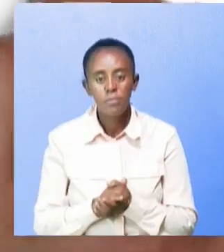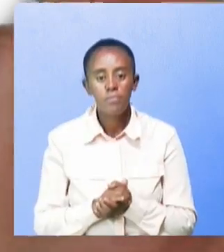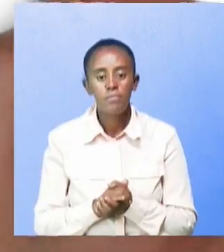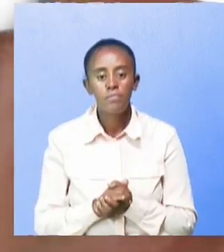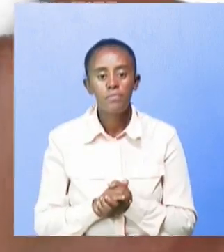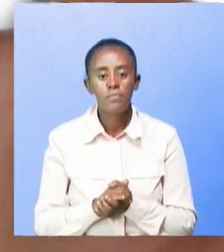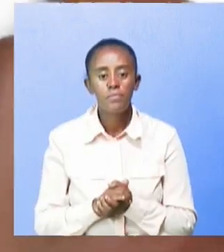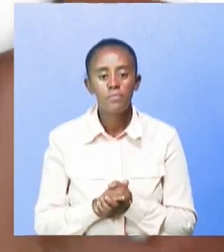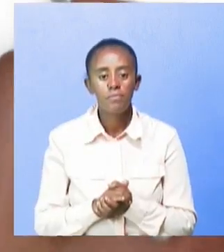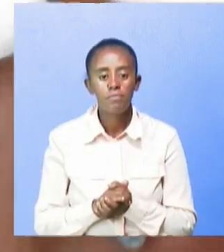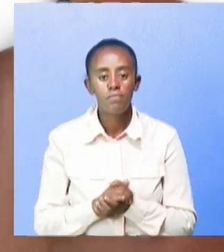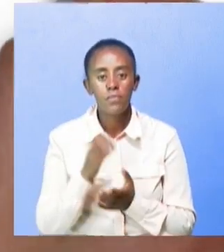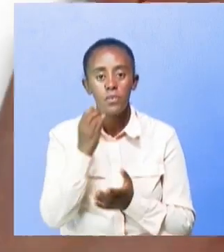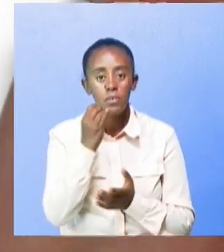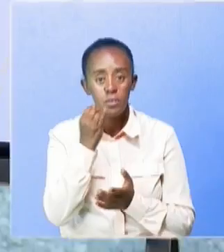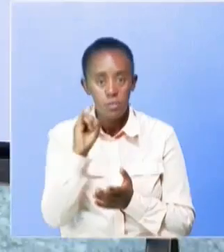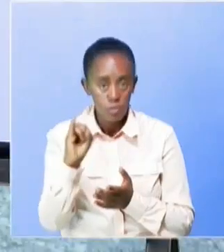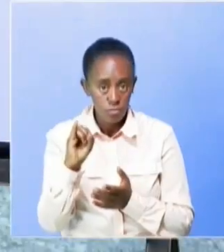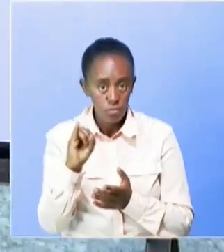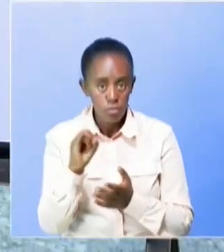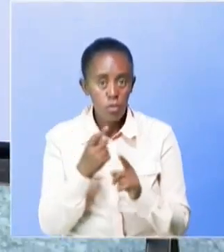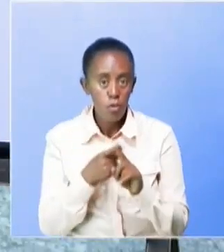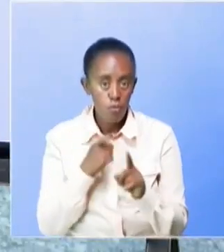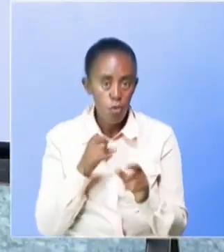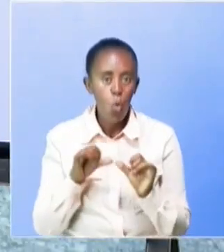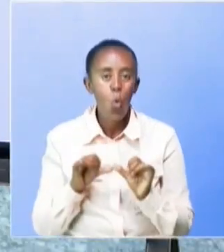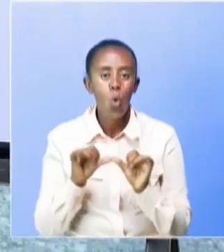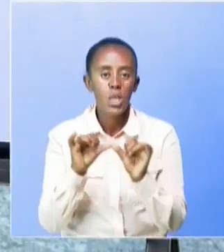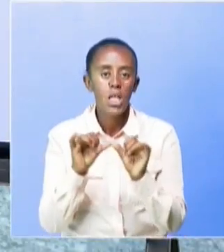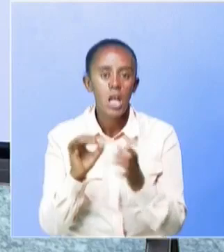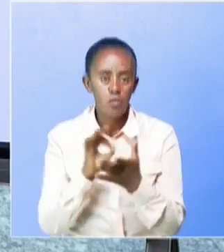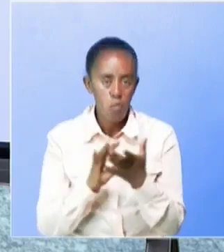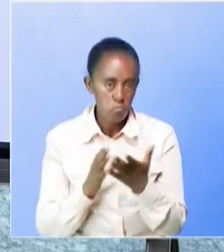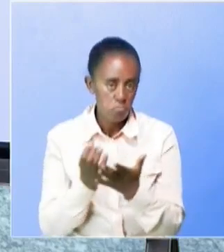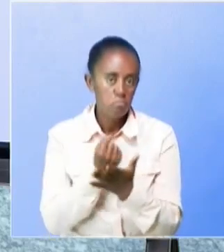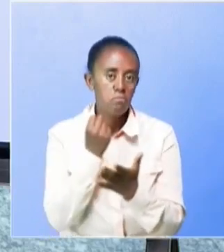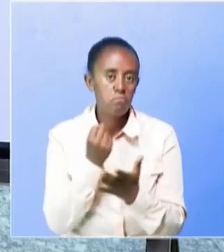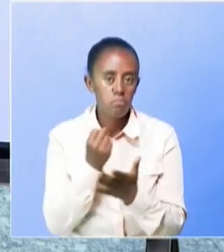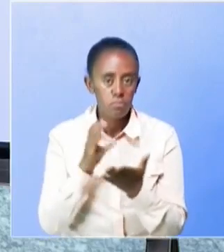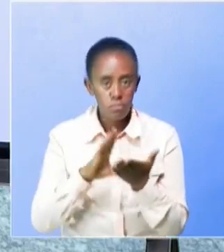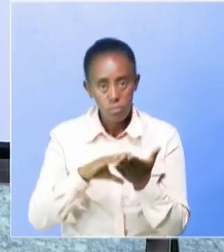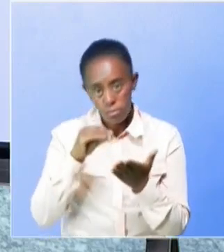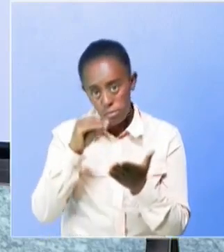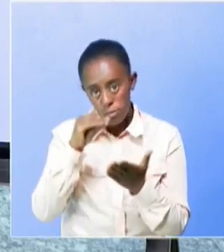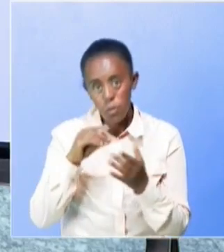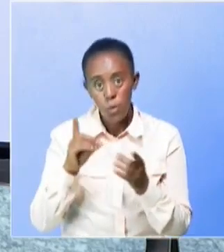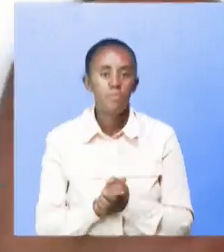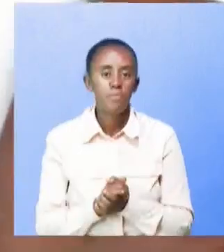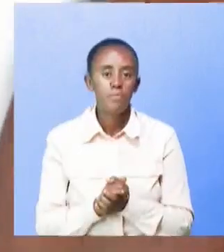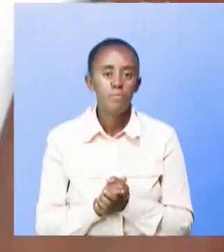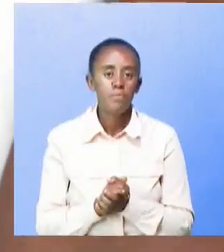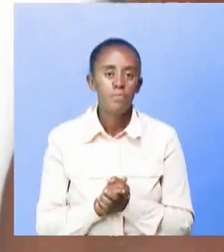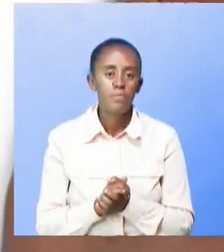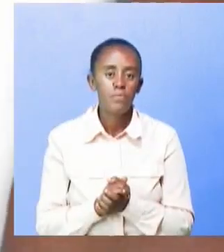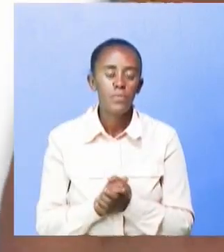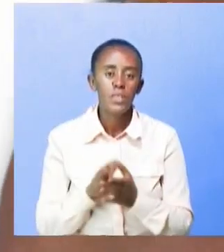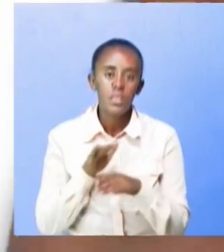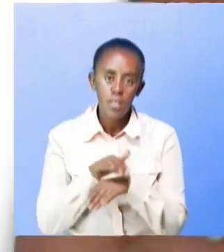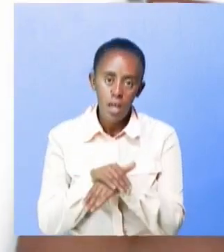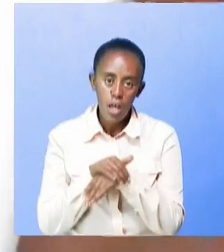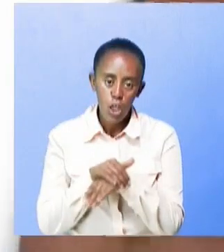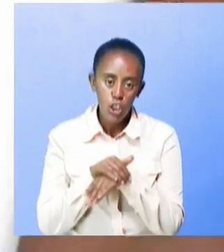and we take the verb form from the continuous form. We had been learning